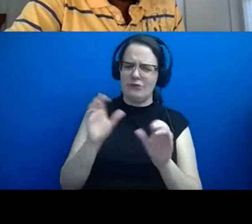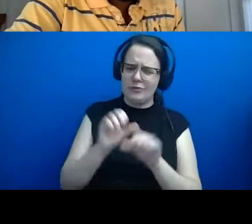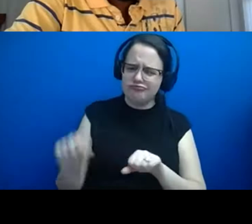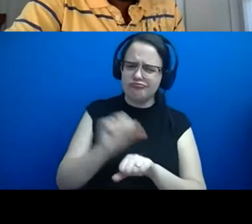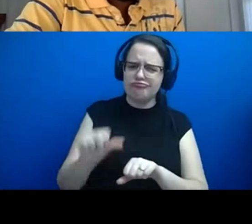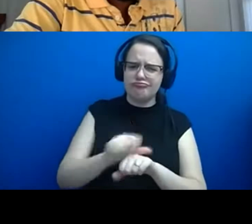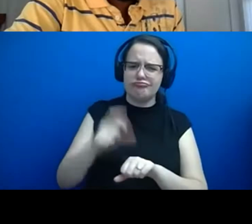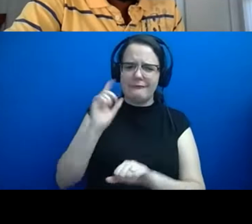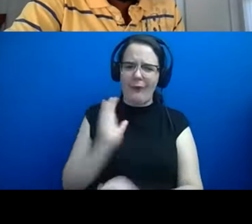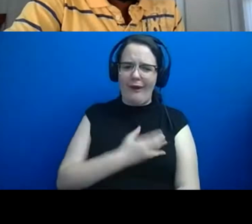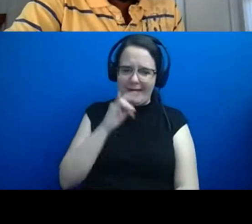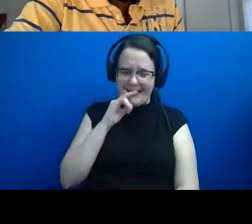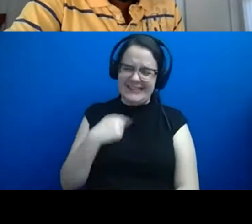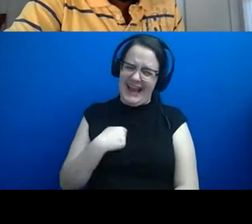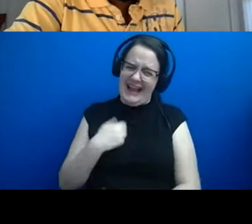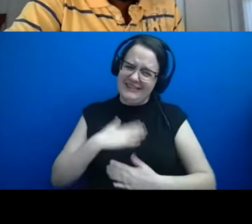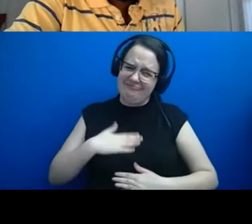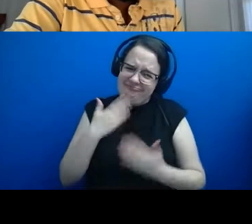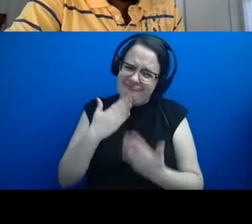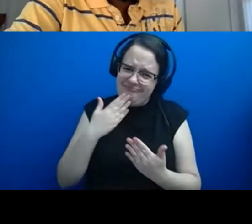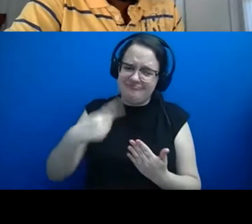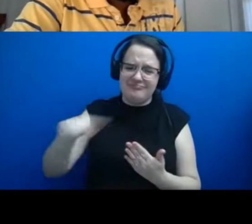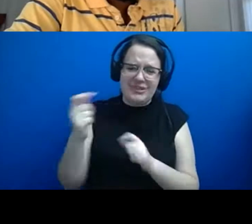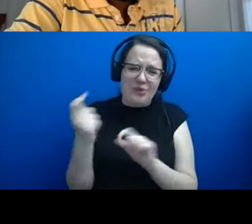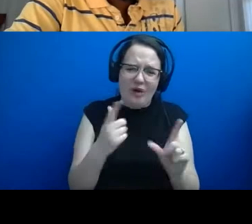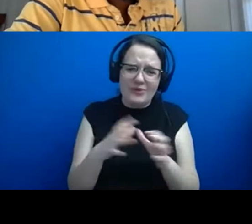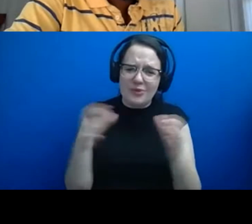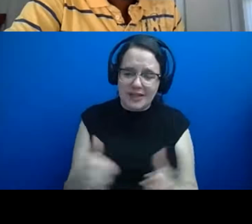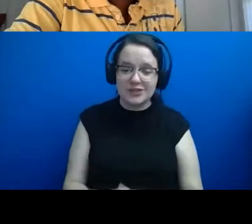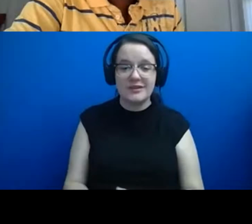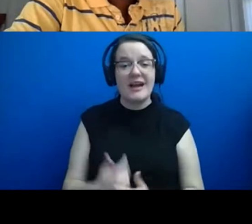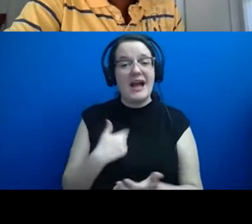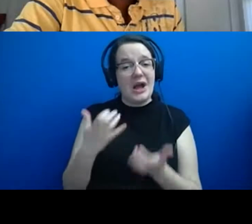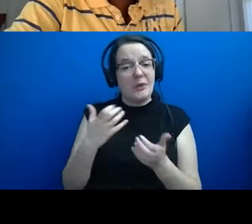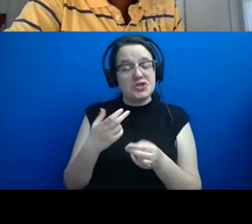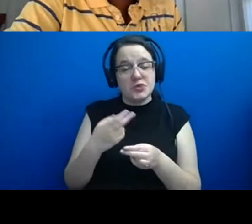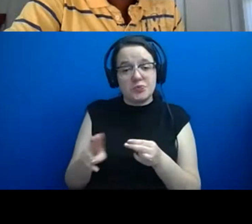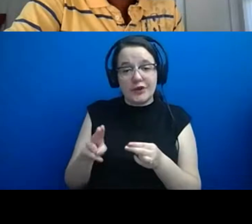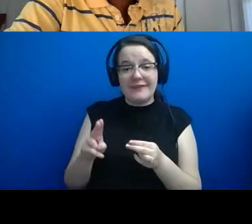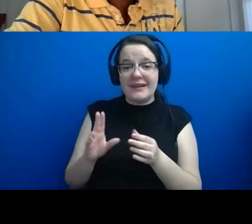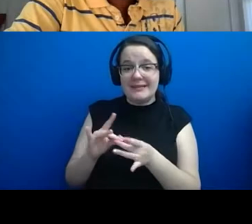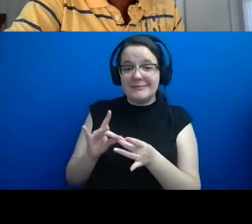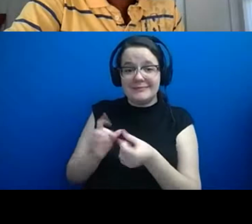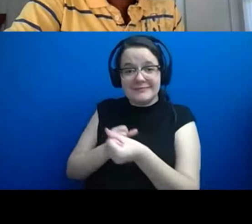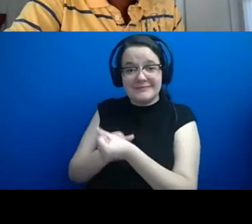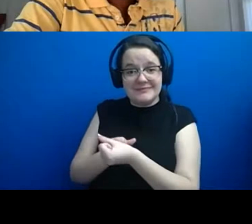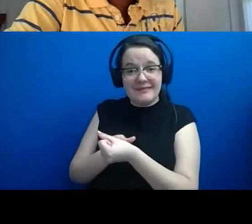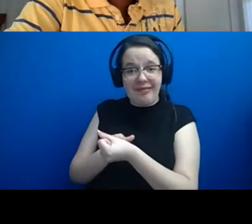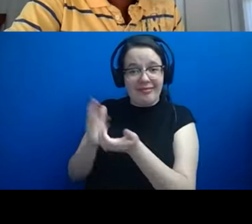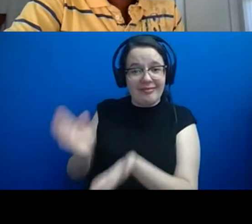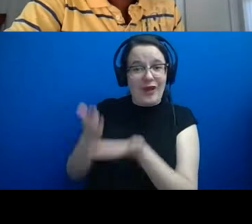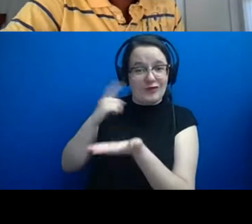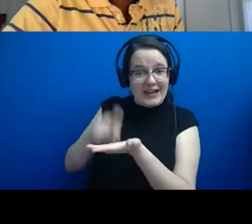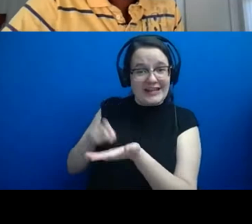just appreciate you all so much. And I want to take a second to lift up. When Jen showed our